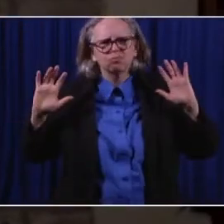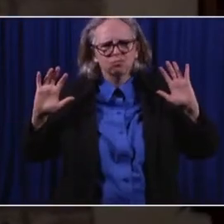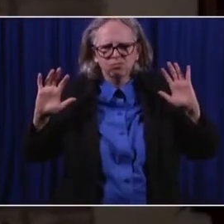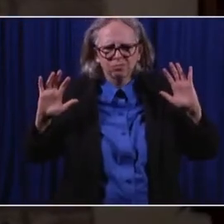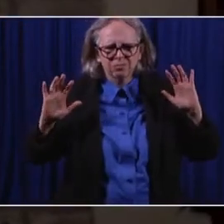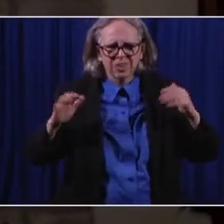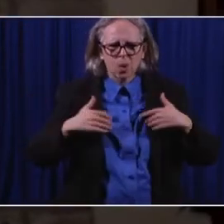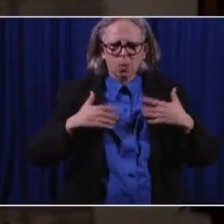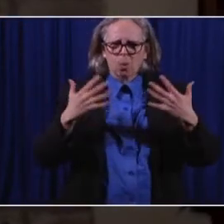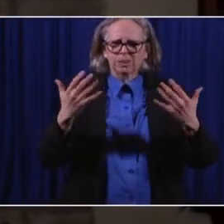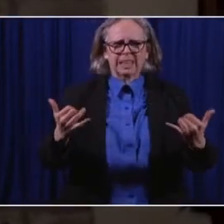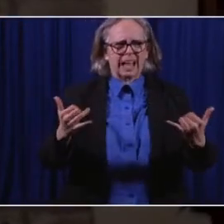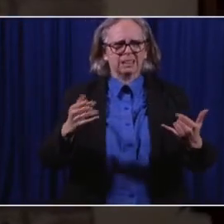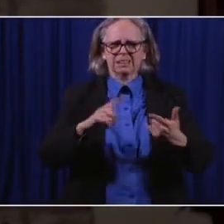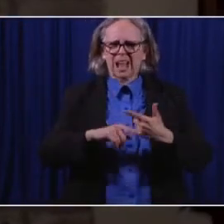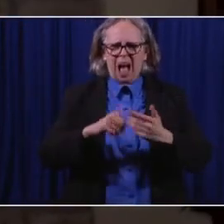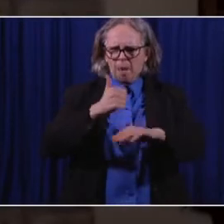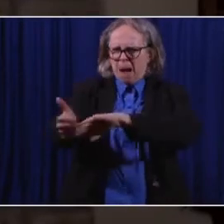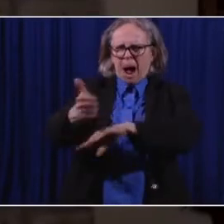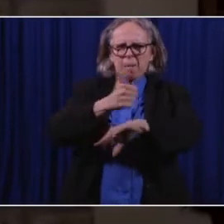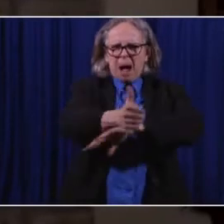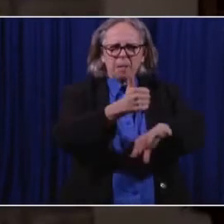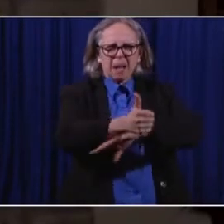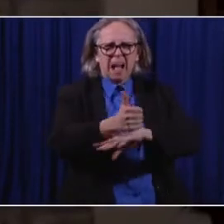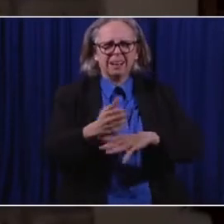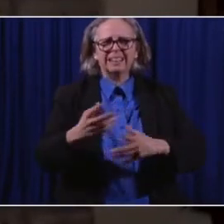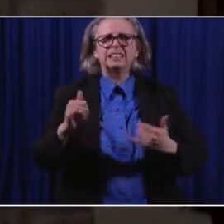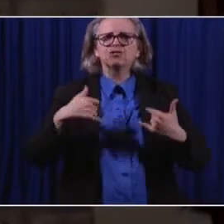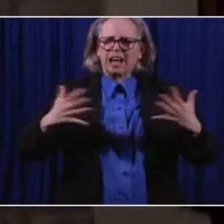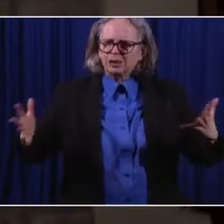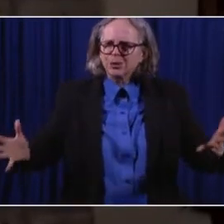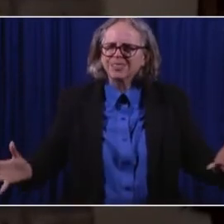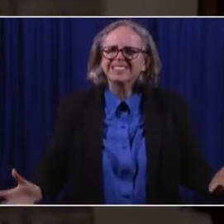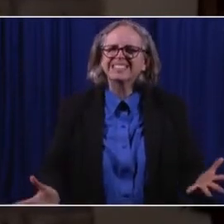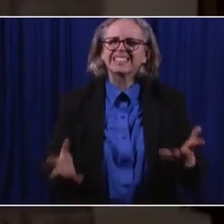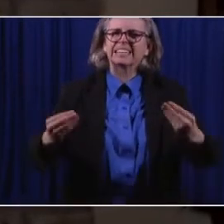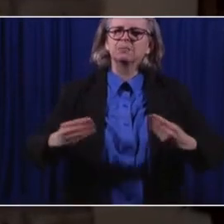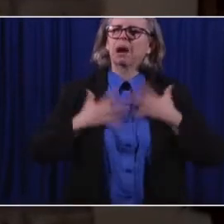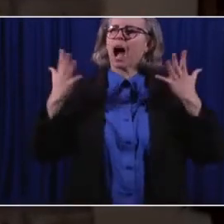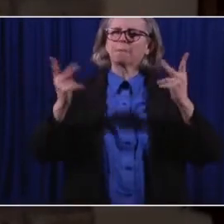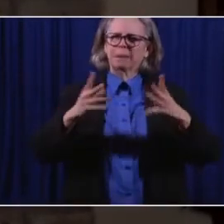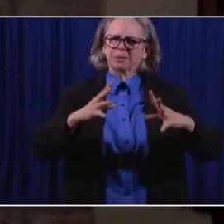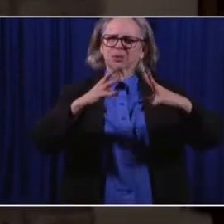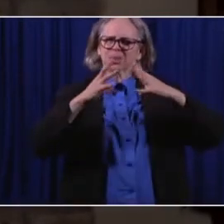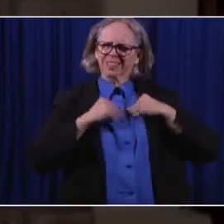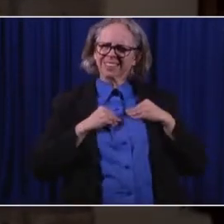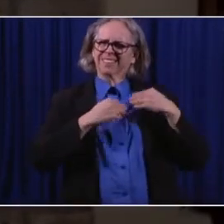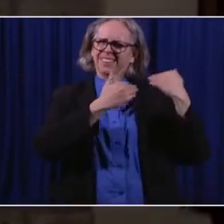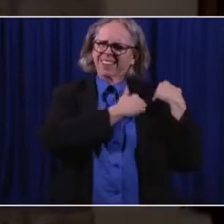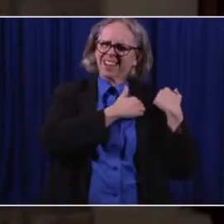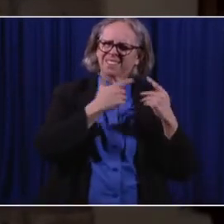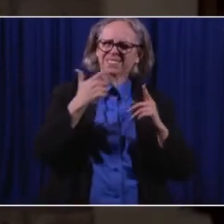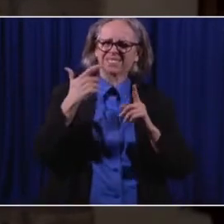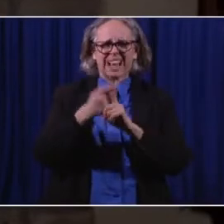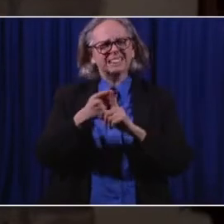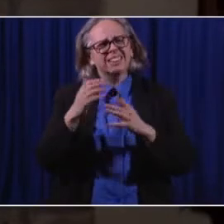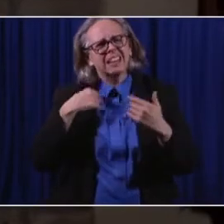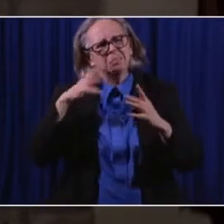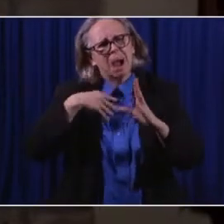move. And let's get it done. So, you know, that's what we're doing. That's the message today. We're not finding fault with